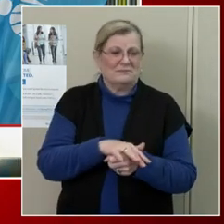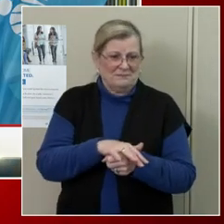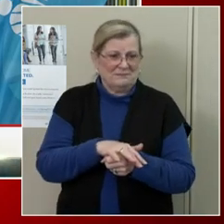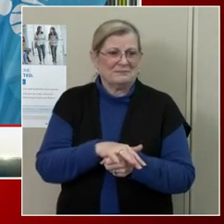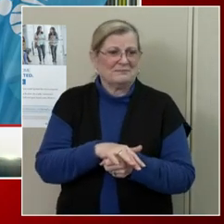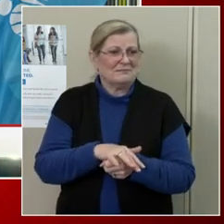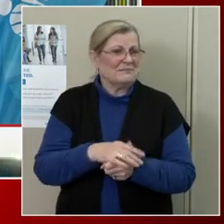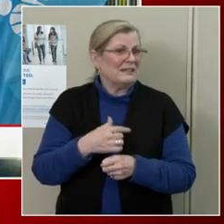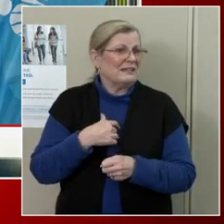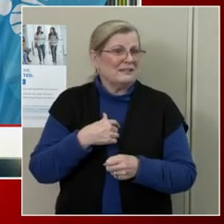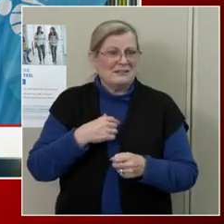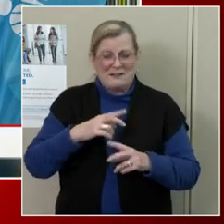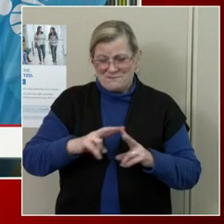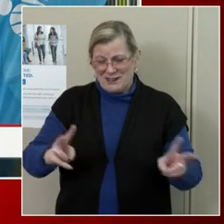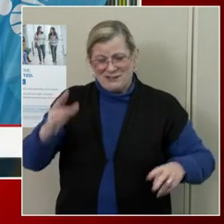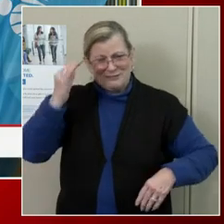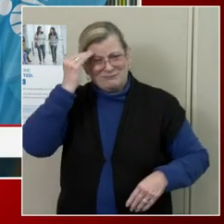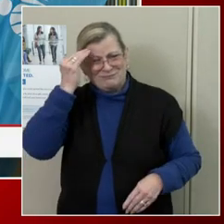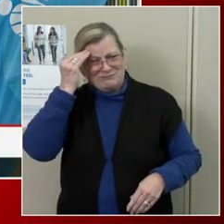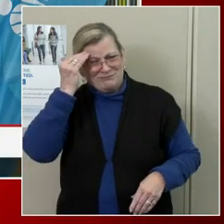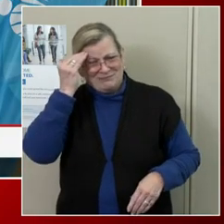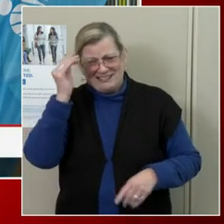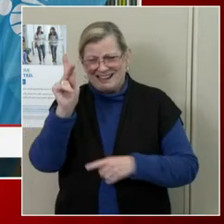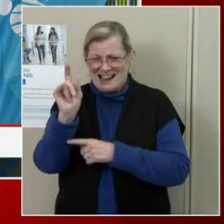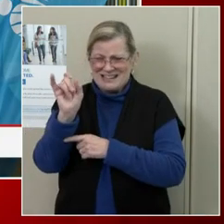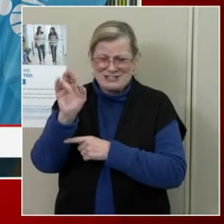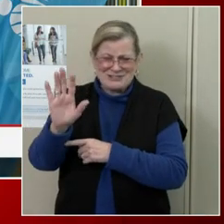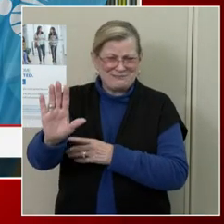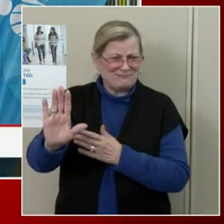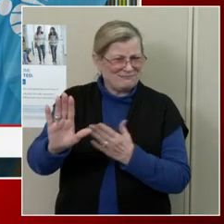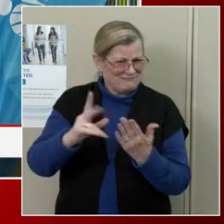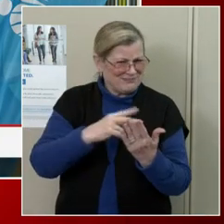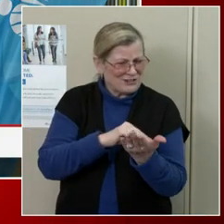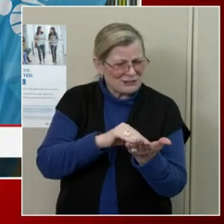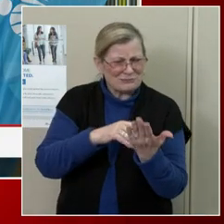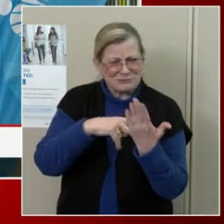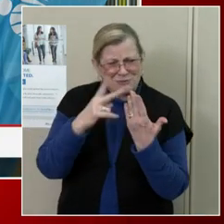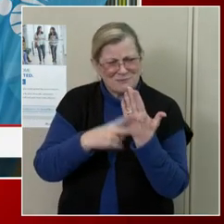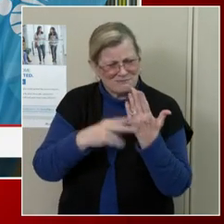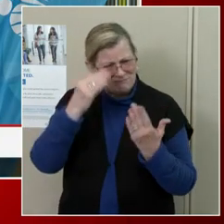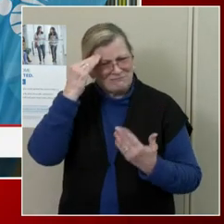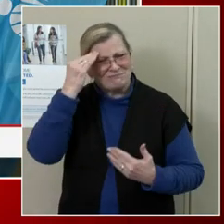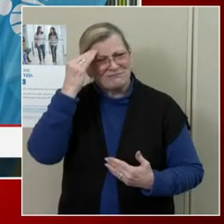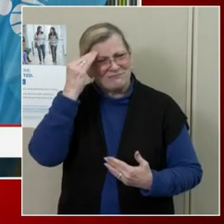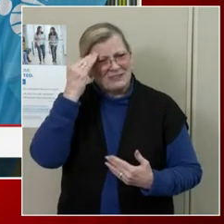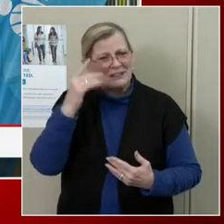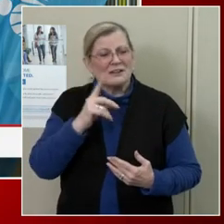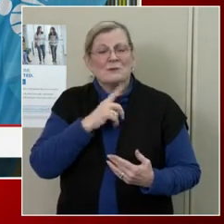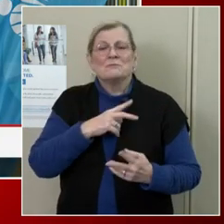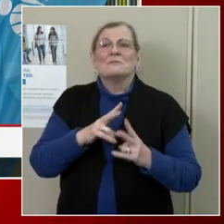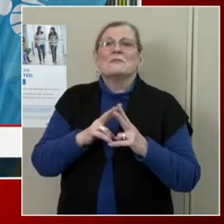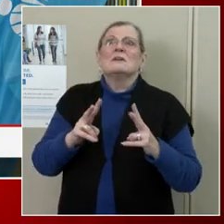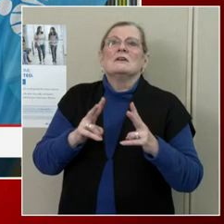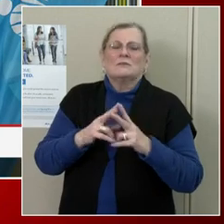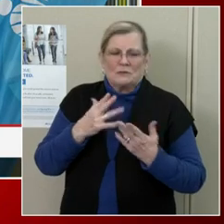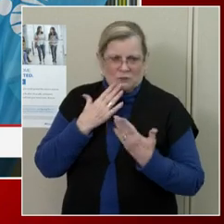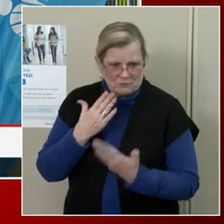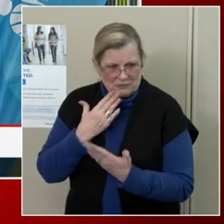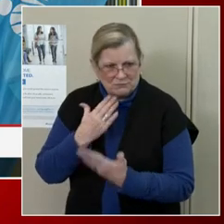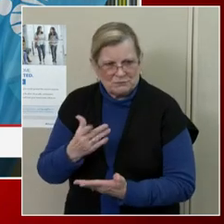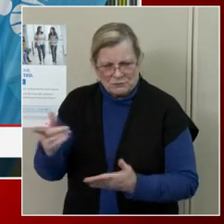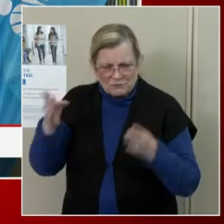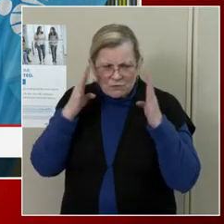Kaiser Permanente in the Mid-Atlantic. And we are very grateful that you focus on helping